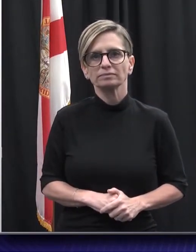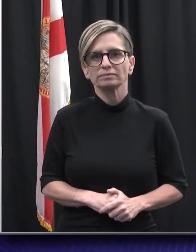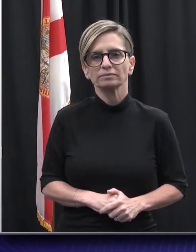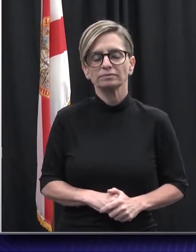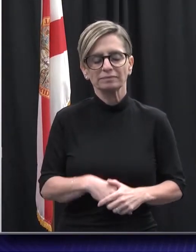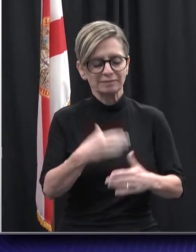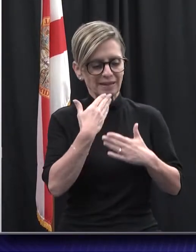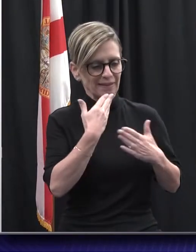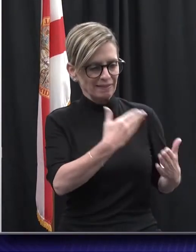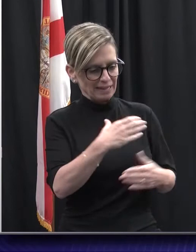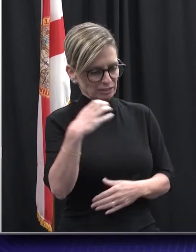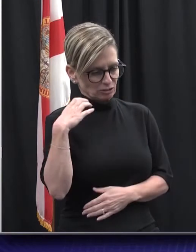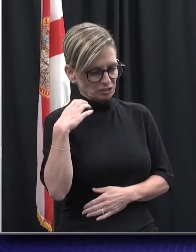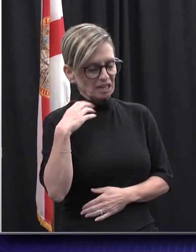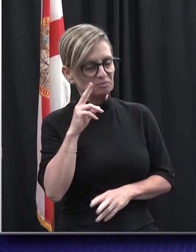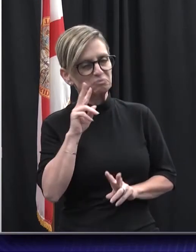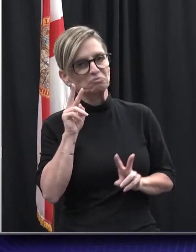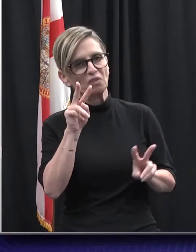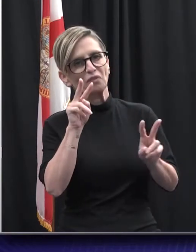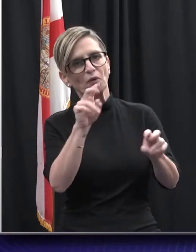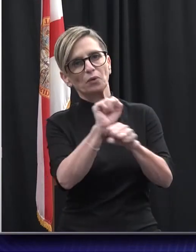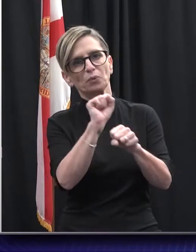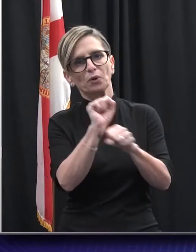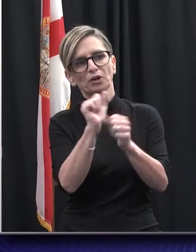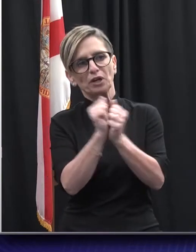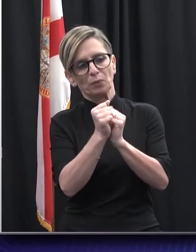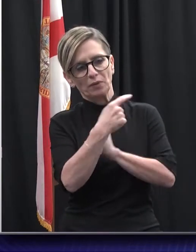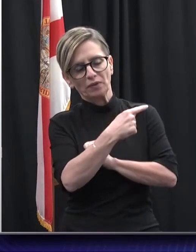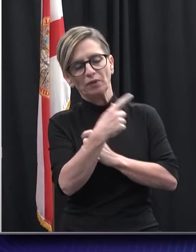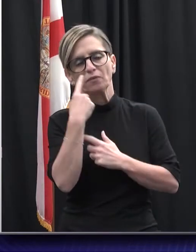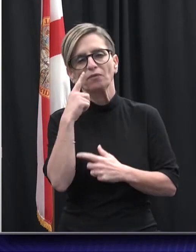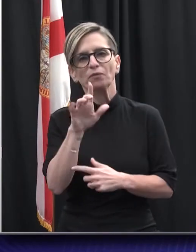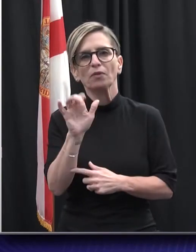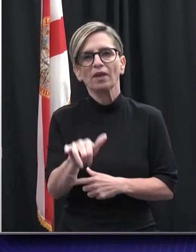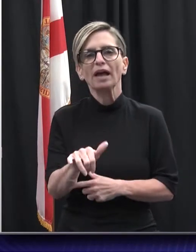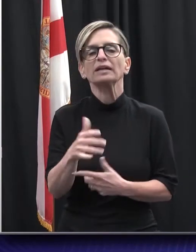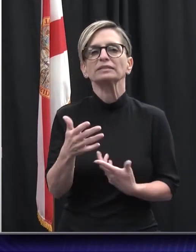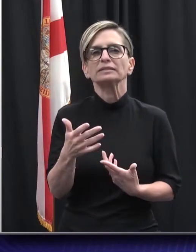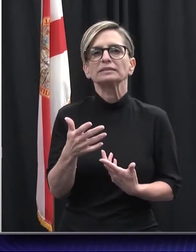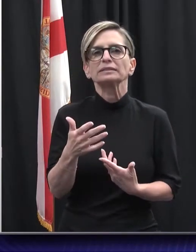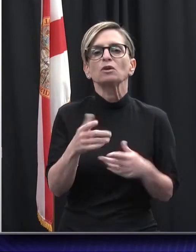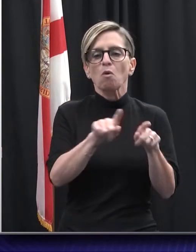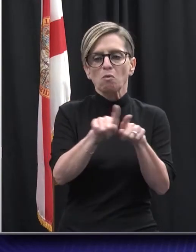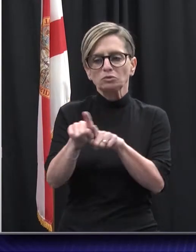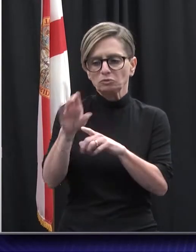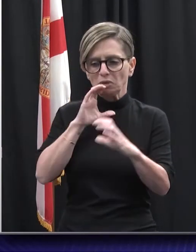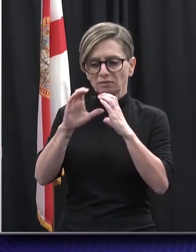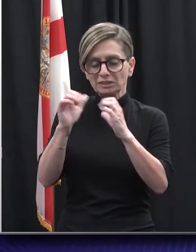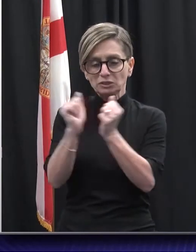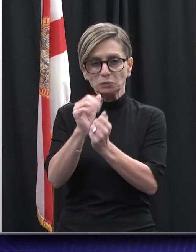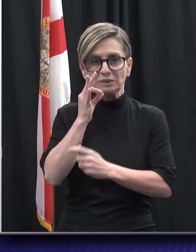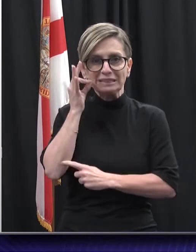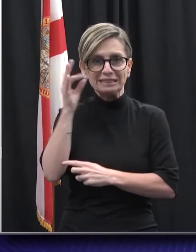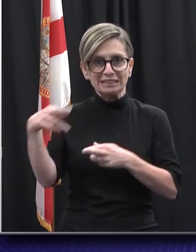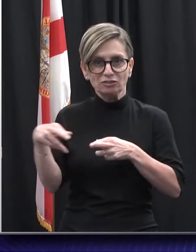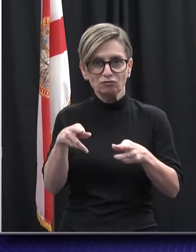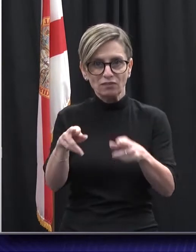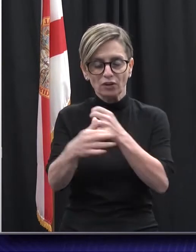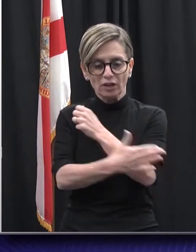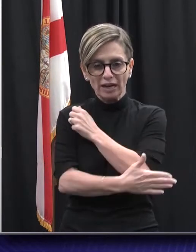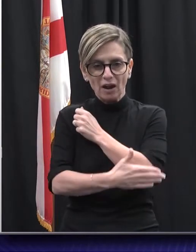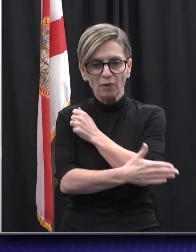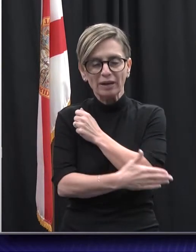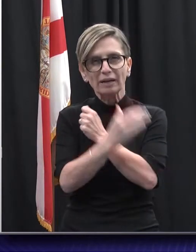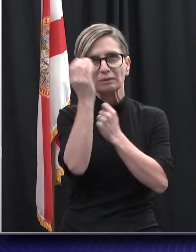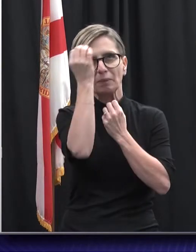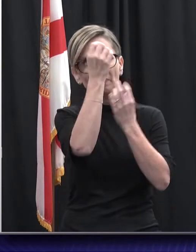Thank you, Mr. Chairman, and we look forward to working with you on that. And I will say, too, that we've been in conversation with Indian River County, and they are considering